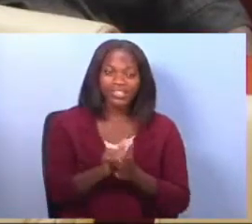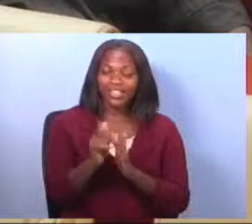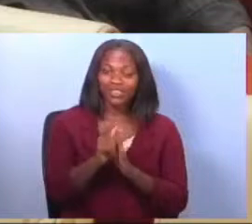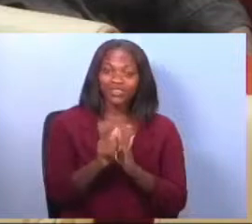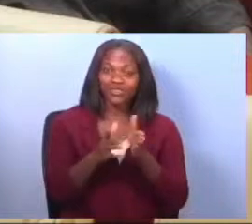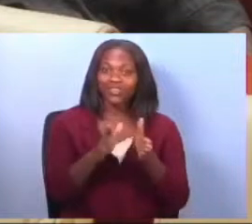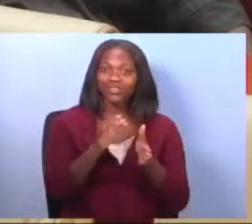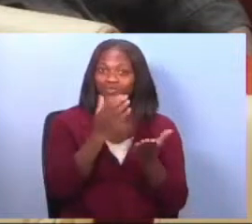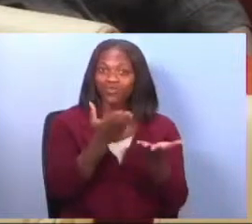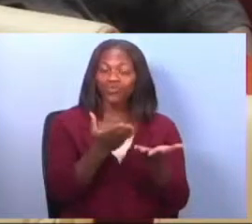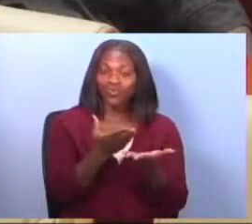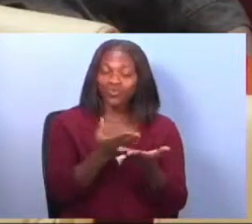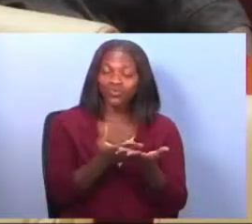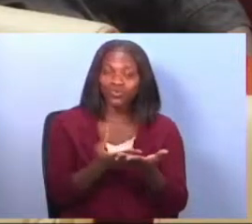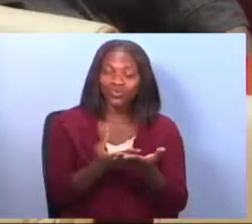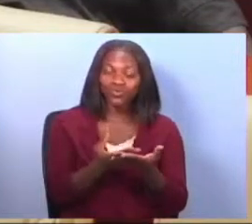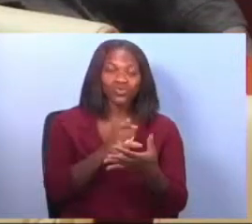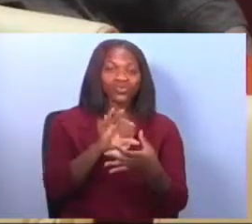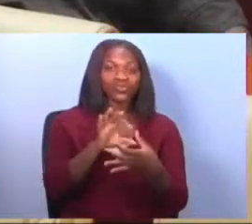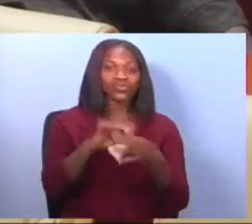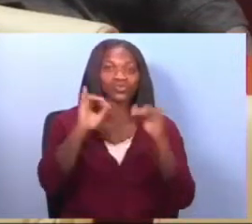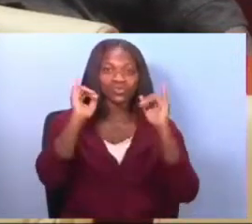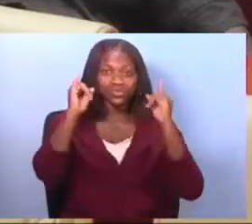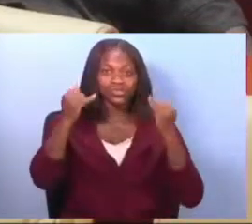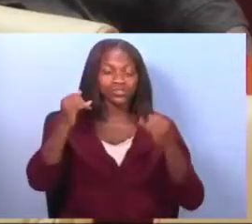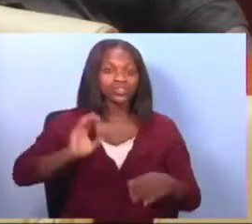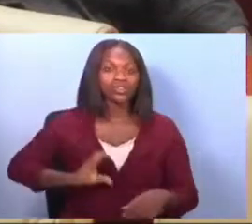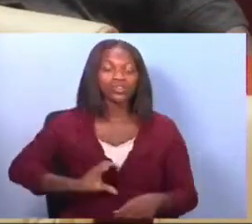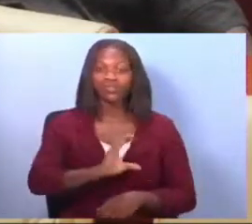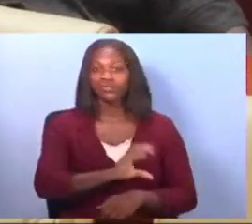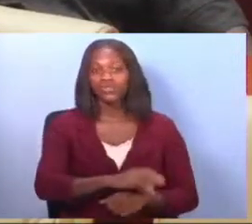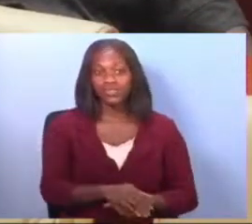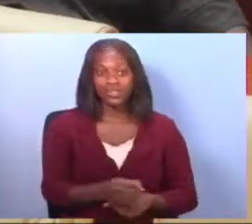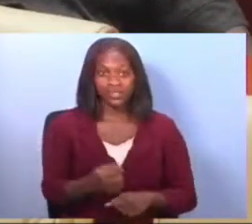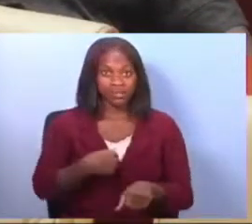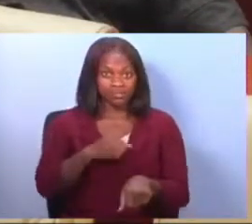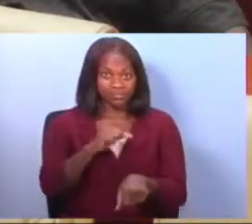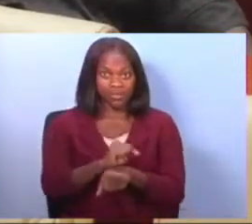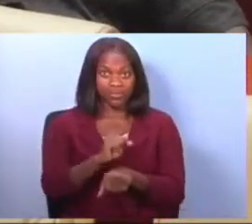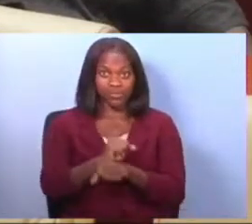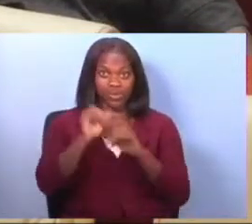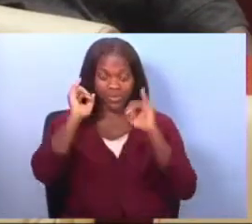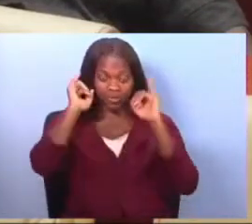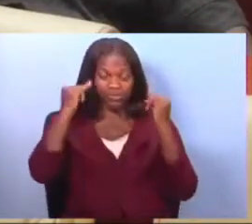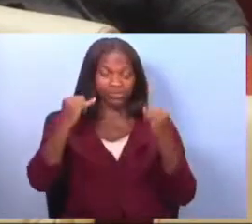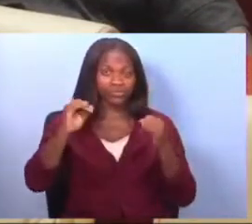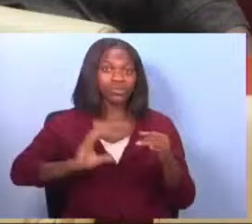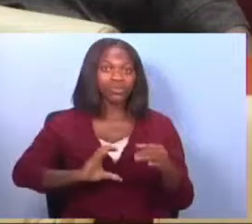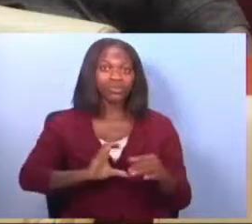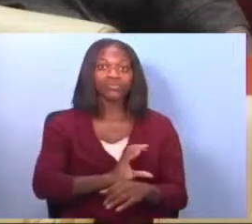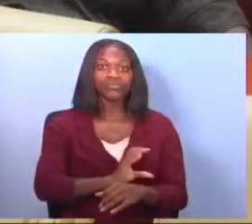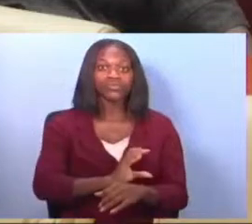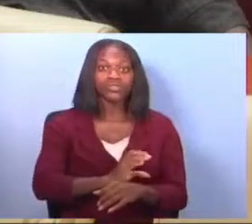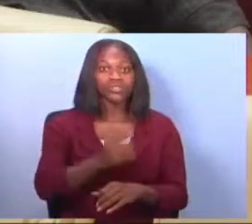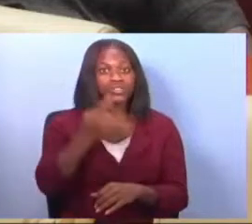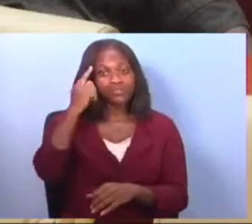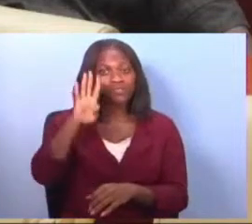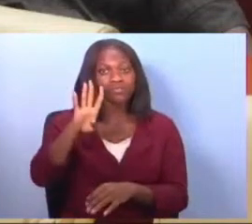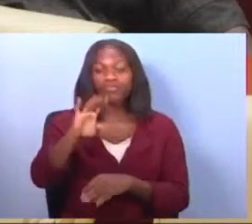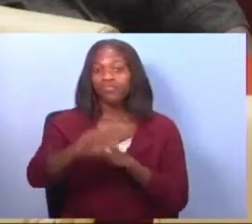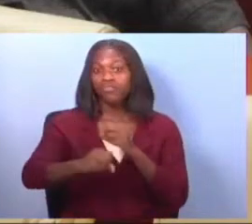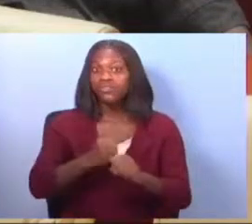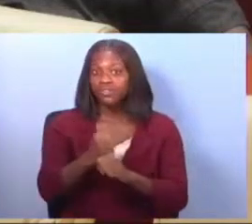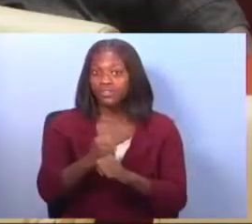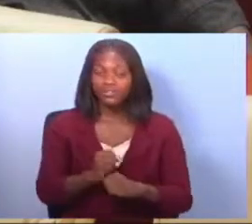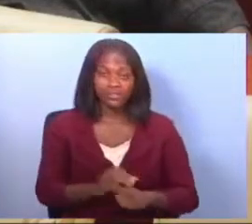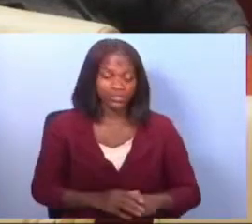serve on the Judiciary Committee. I served on the Judiciary Committee for one term of Parliament. I served